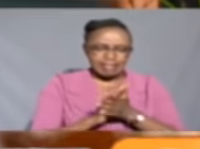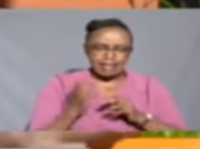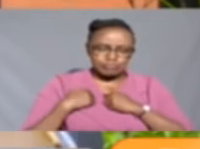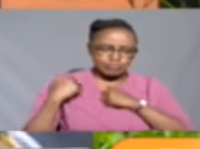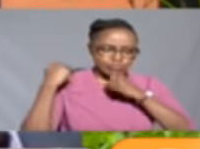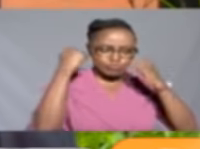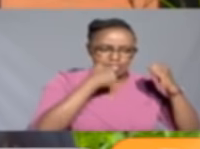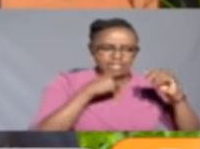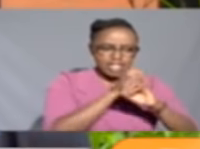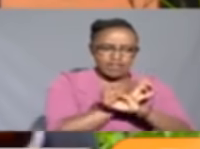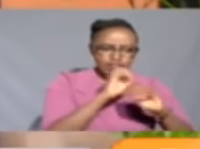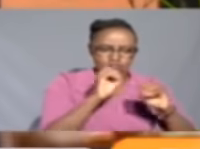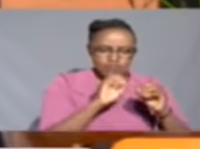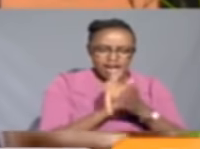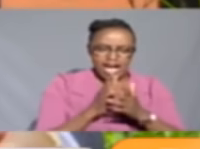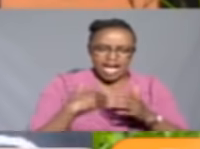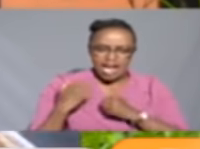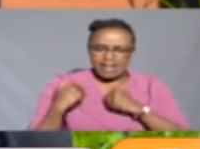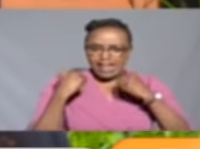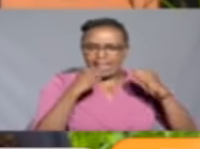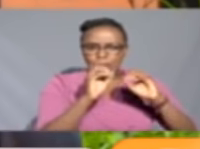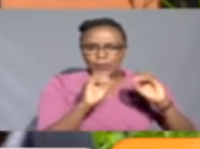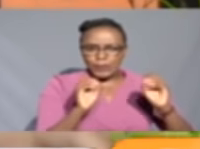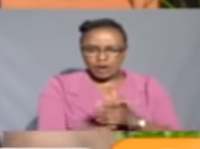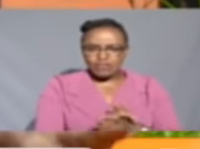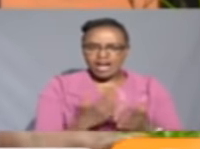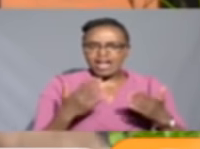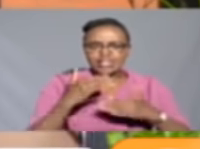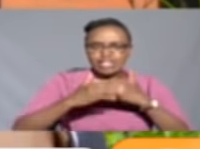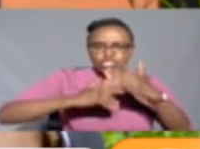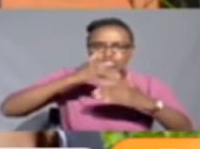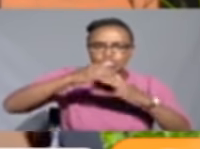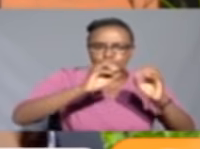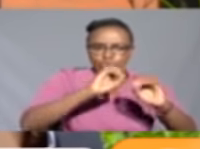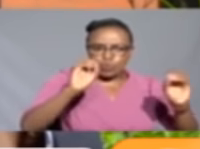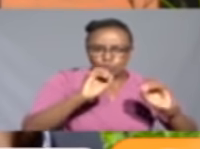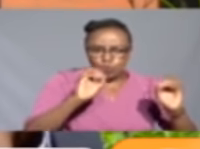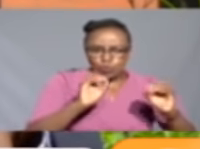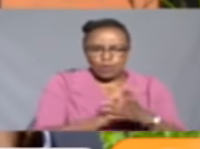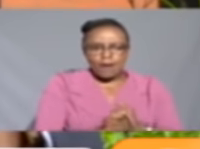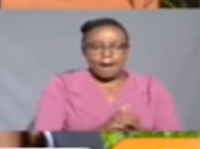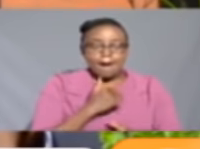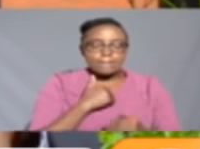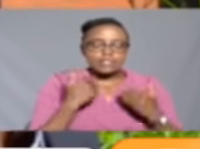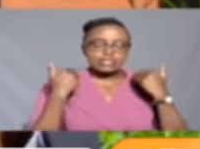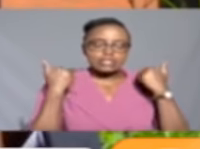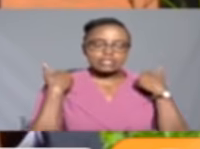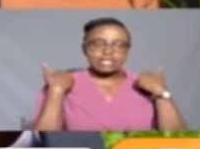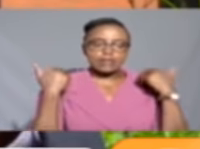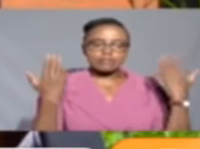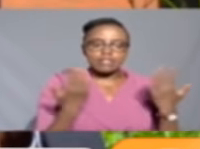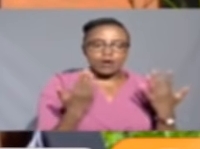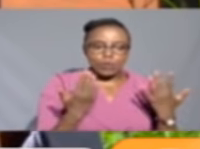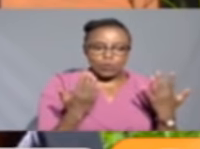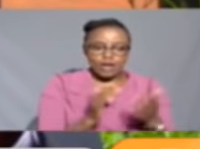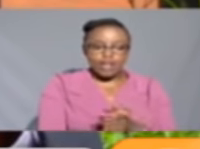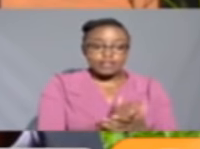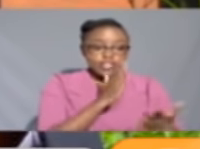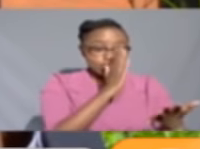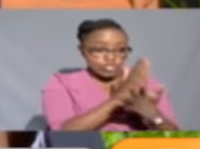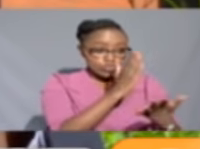blanket, no sheet, no toilet paper. I slept on the